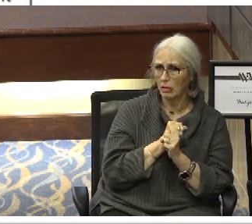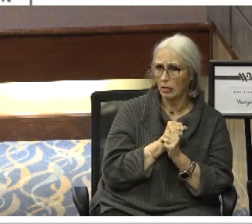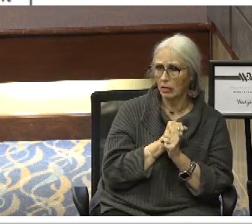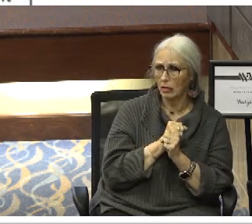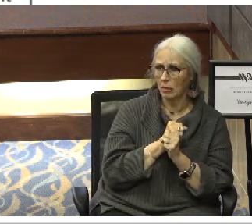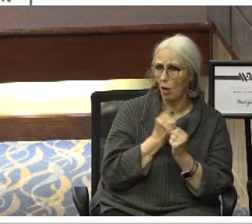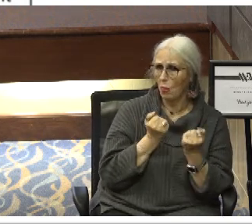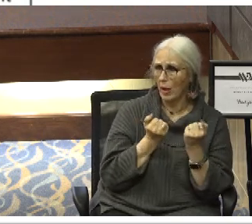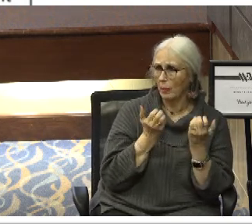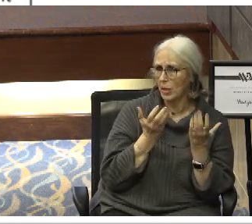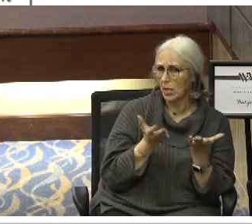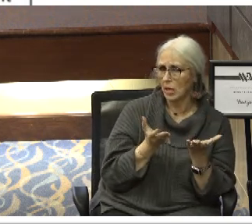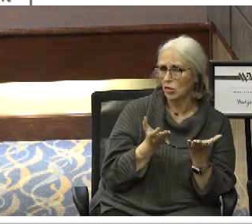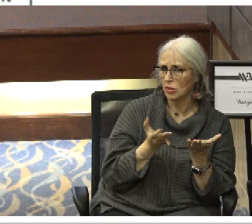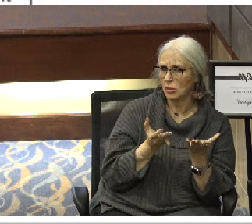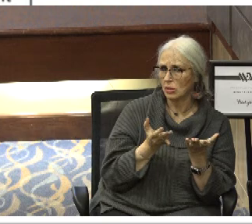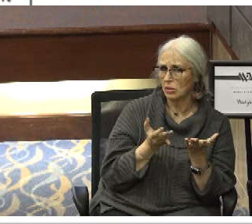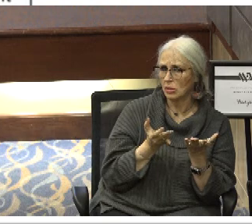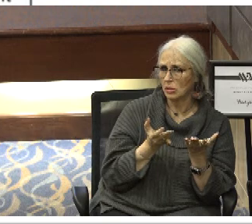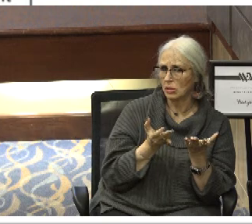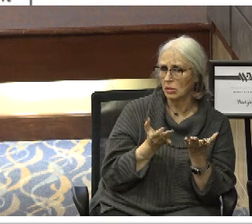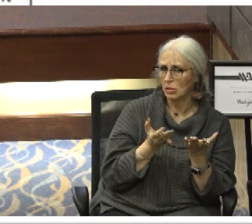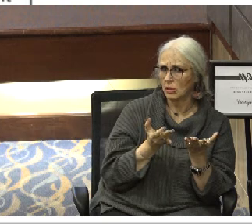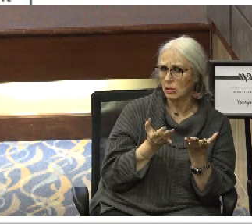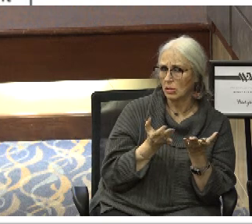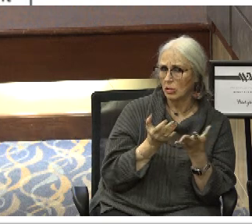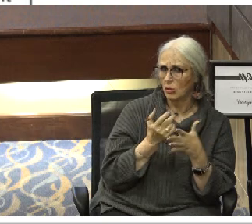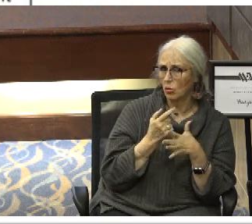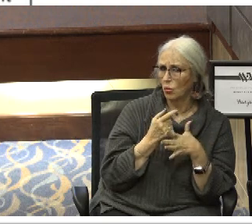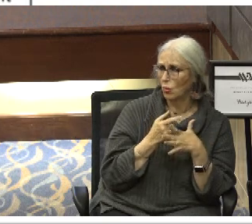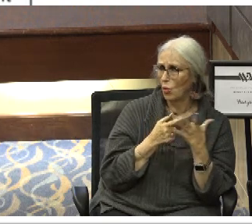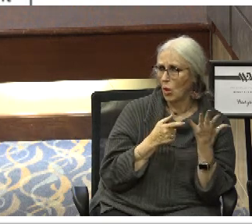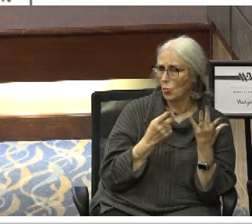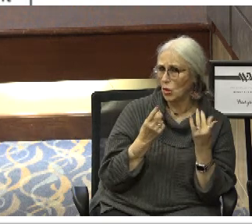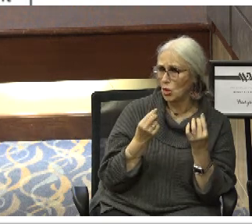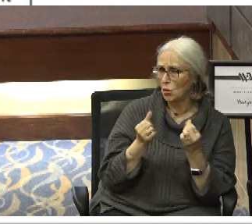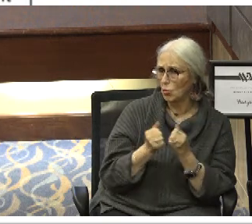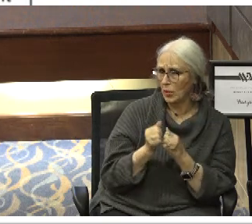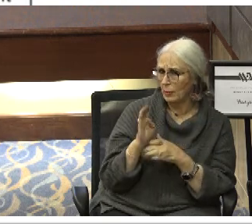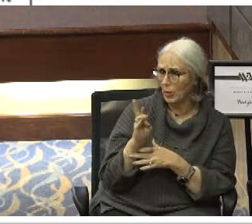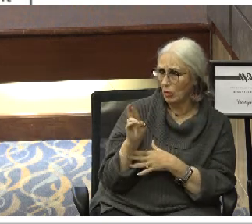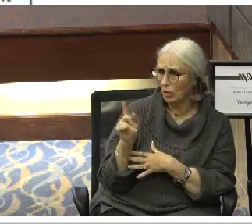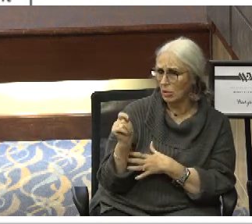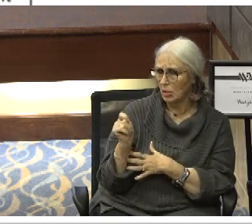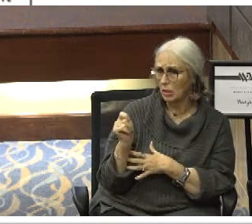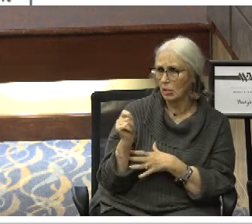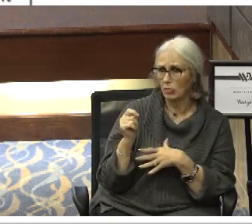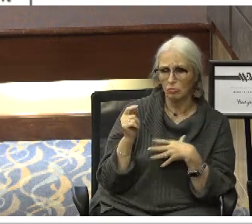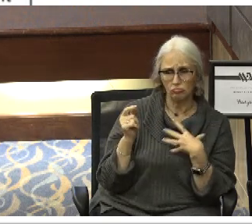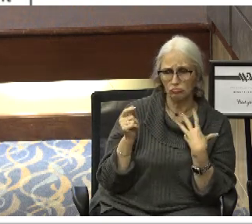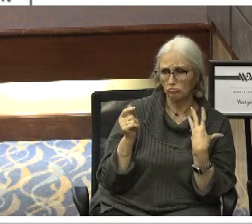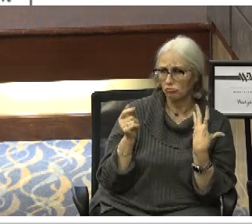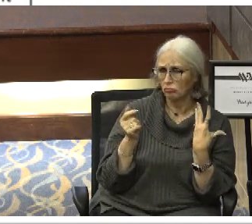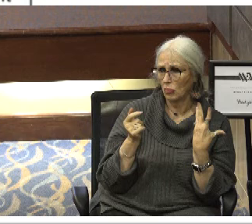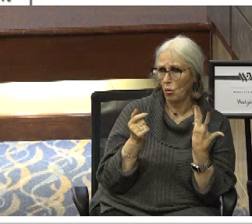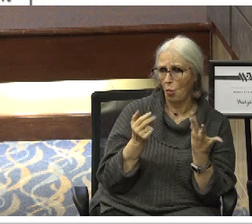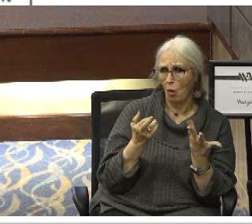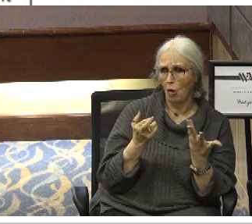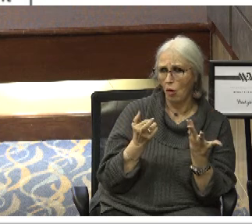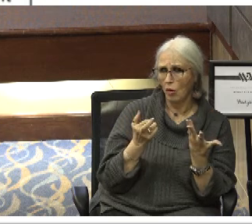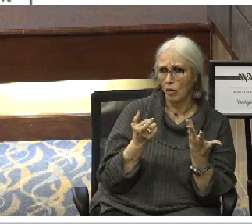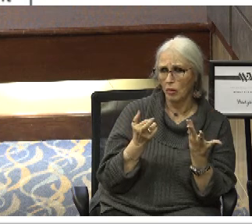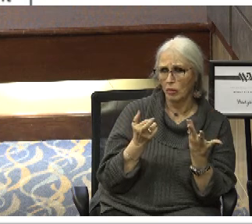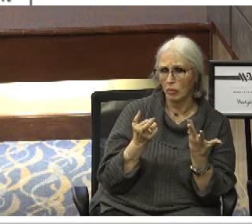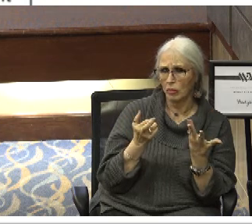be making a recommendation for what we do with the BRT and the utilization thereof, or so am